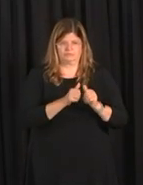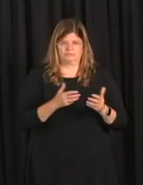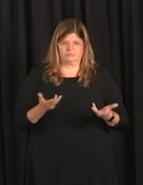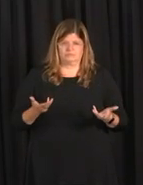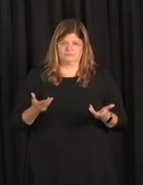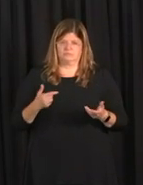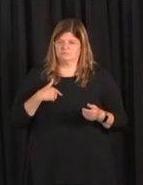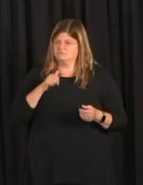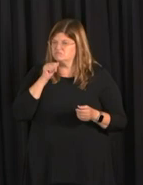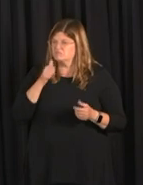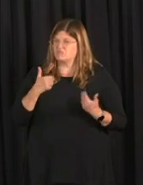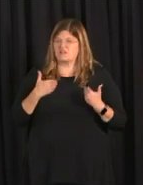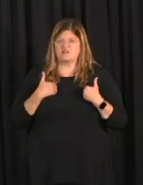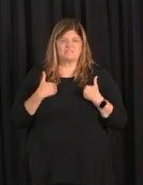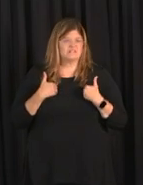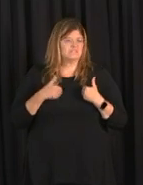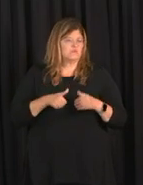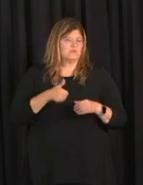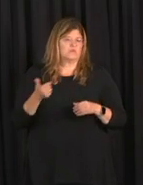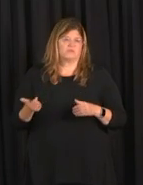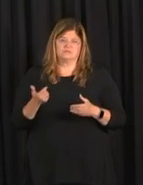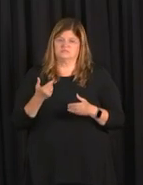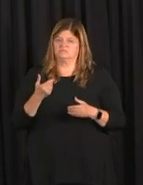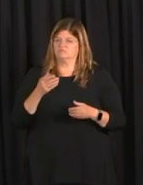We don't have any other